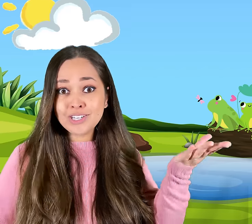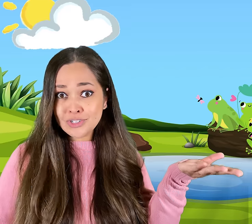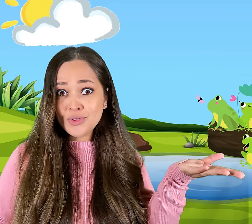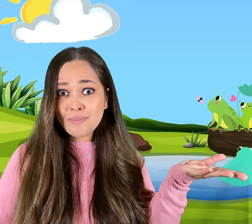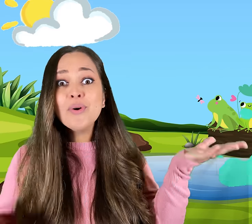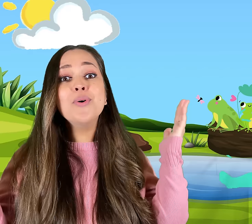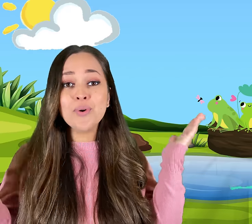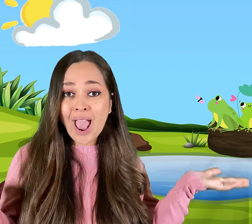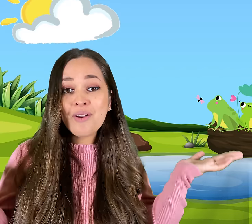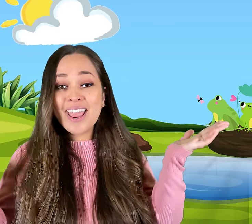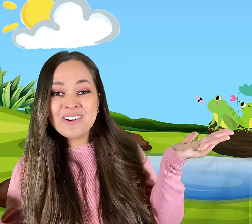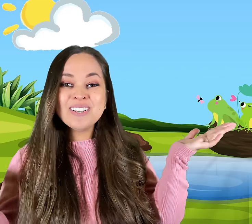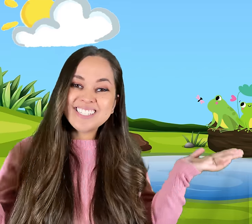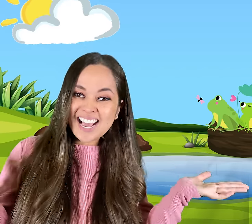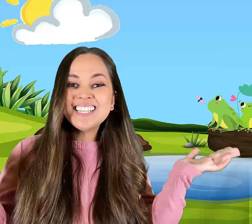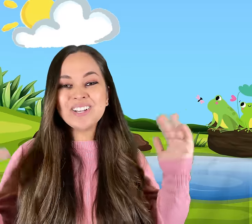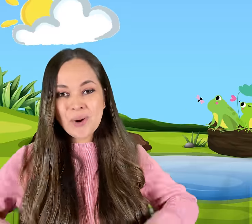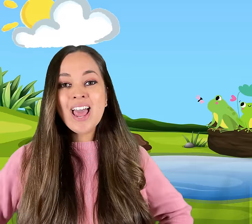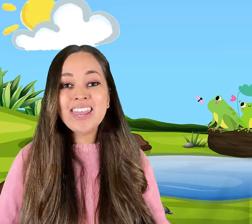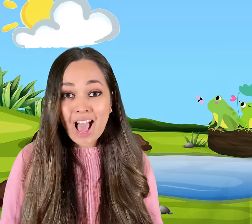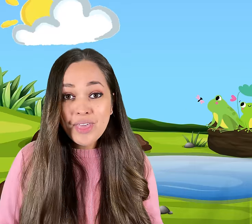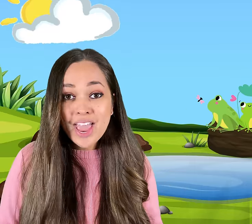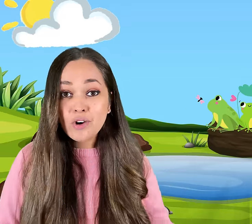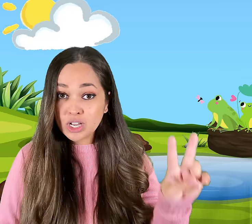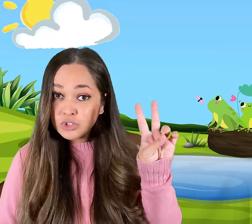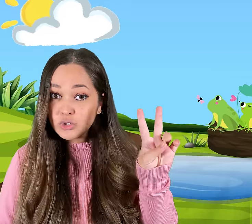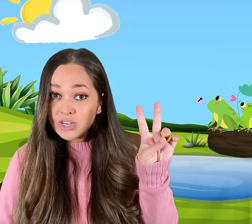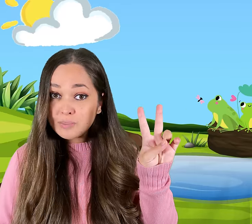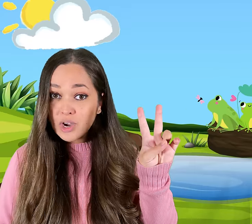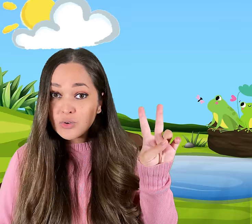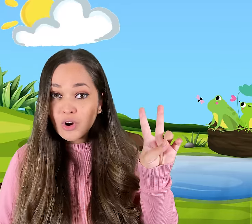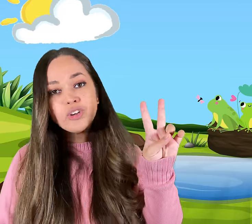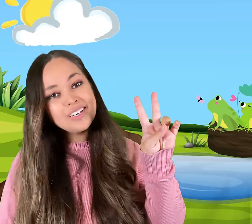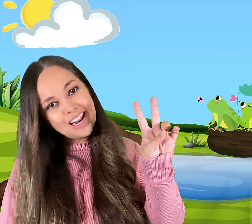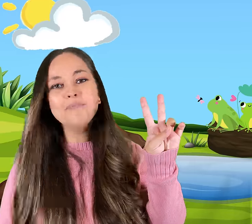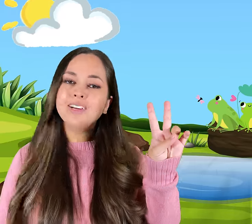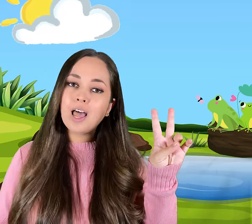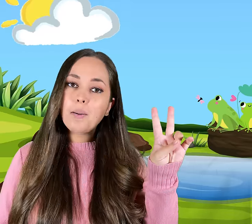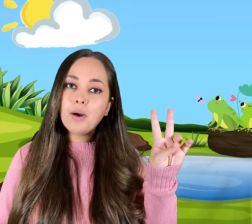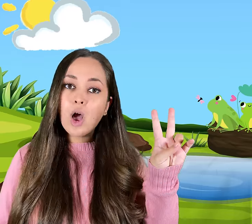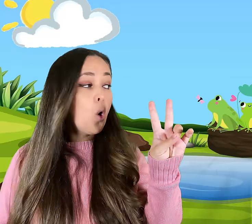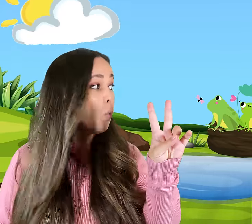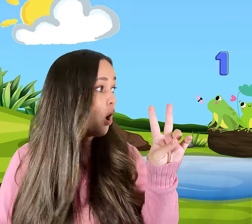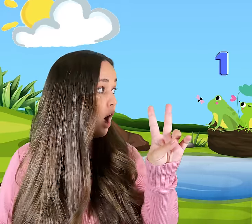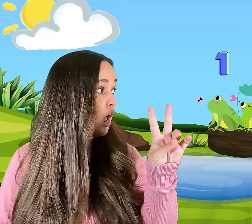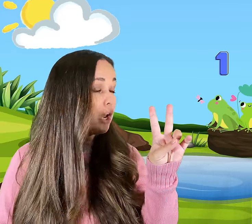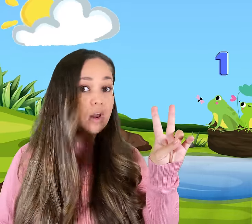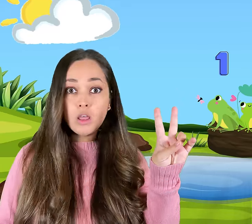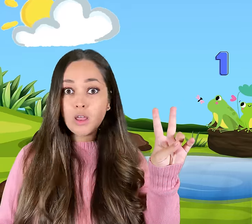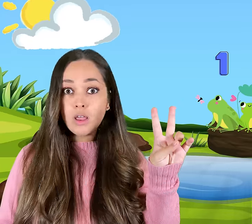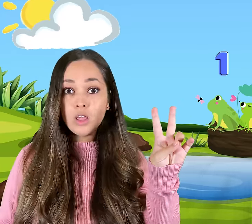jumped into the pool where it was nice and cool. Now there are two green speckled frogs, glub, glub.